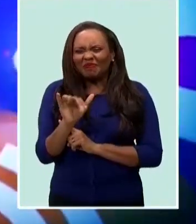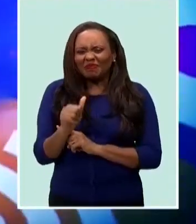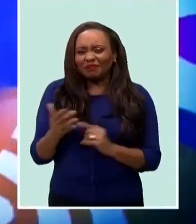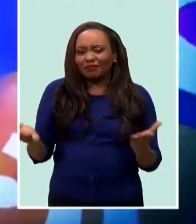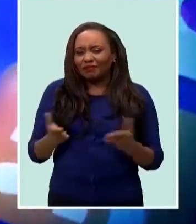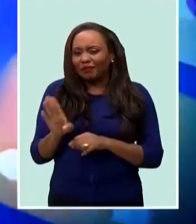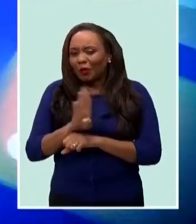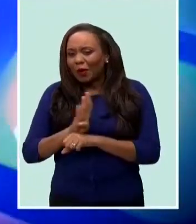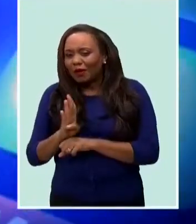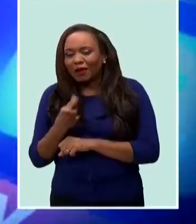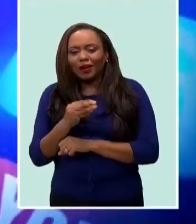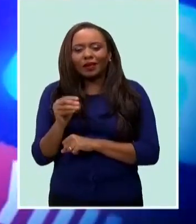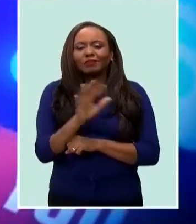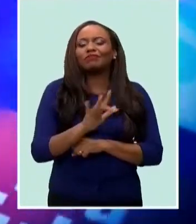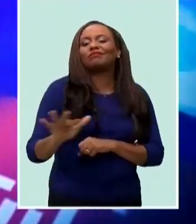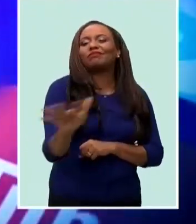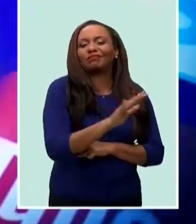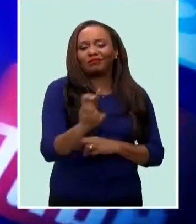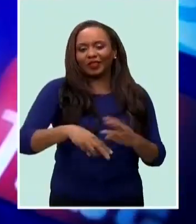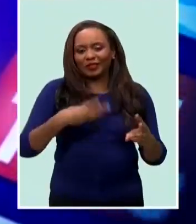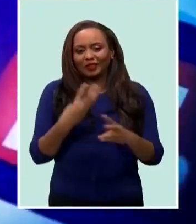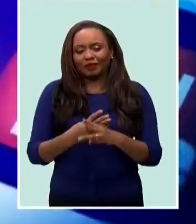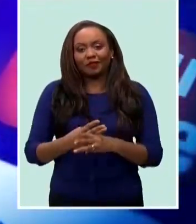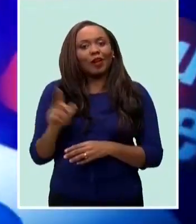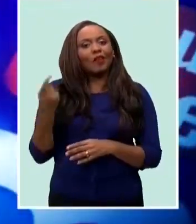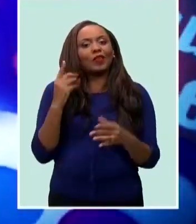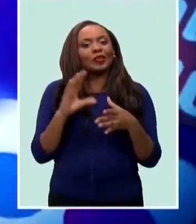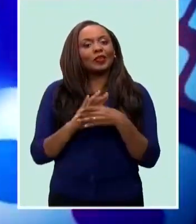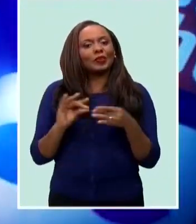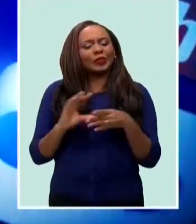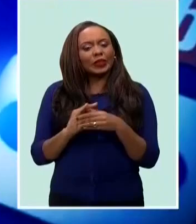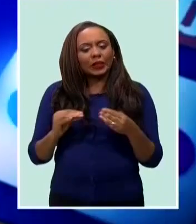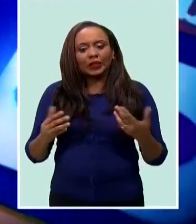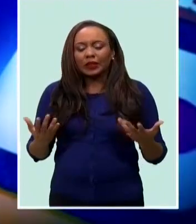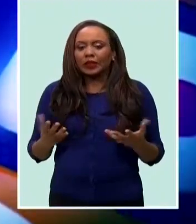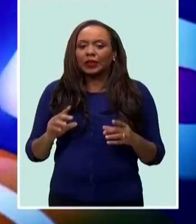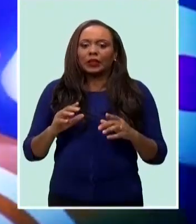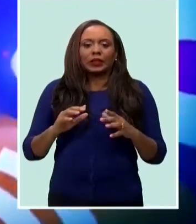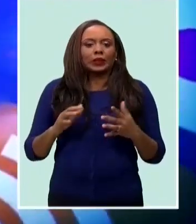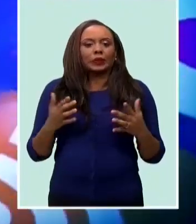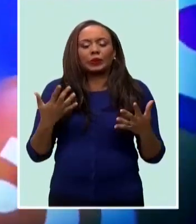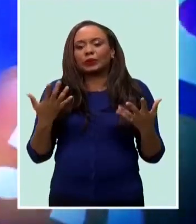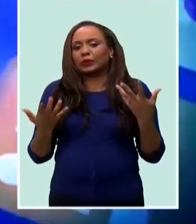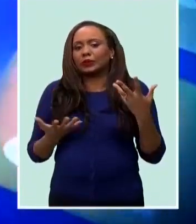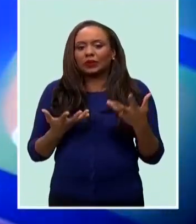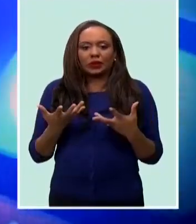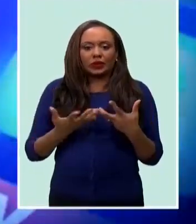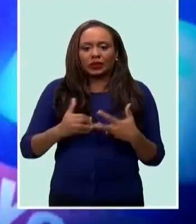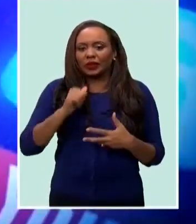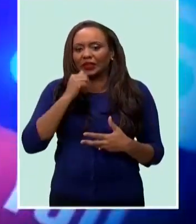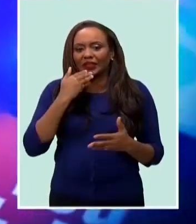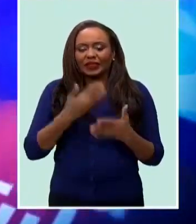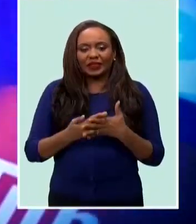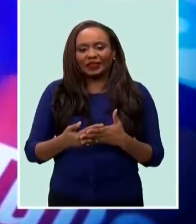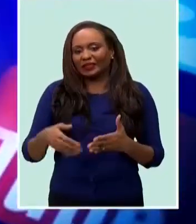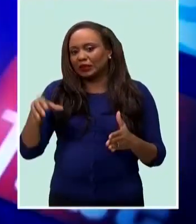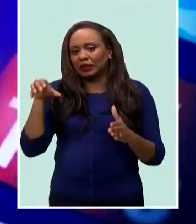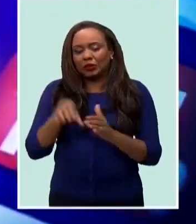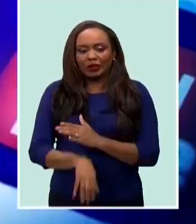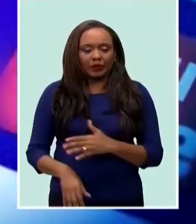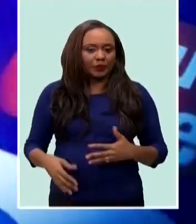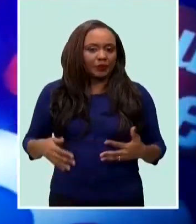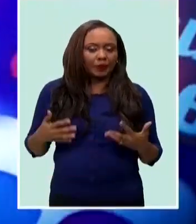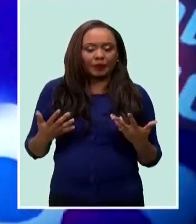Barbados and across the globe. So first up tonight is a topic that's unfortunately one that's been on the rise, and that's